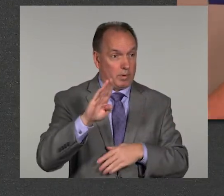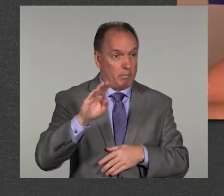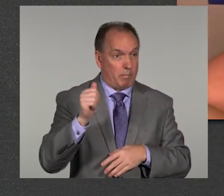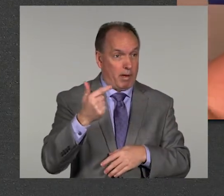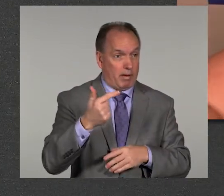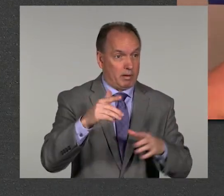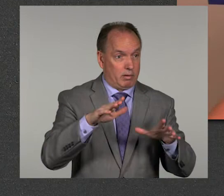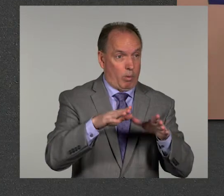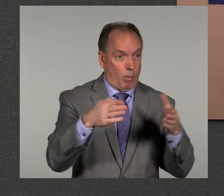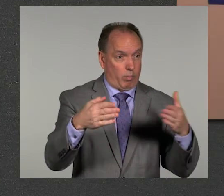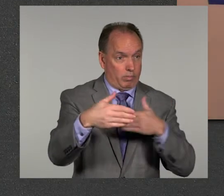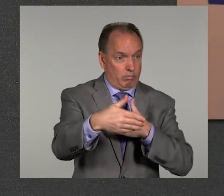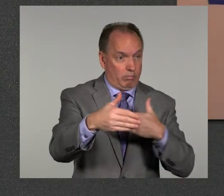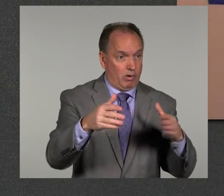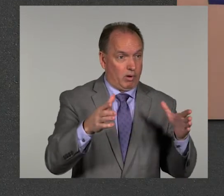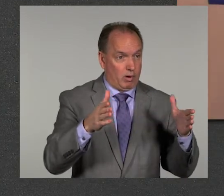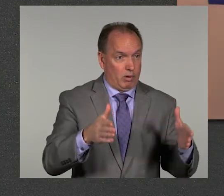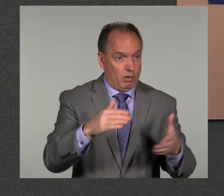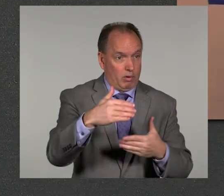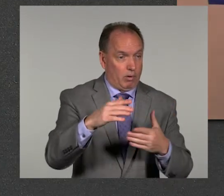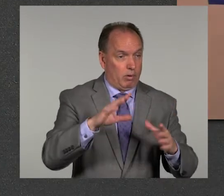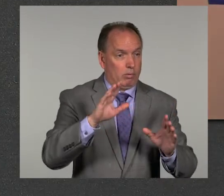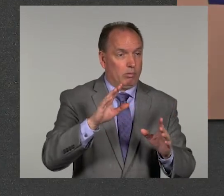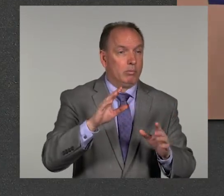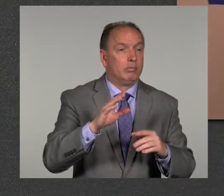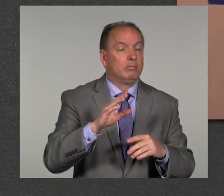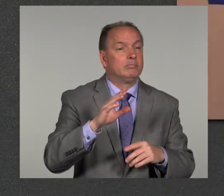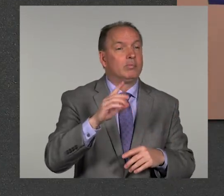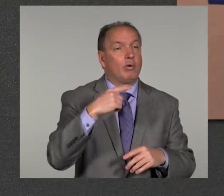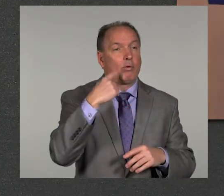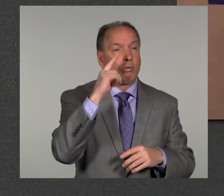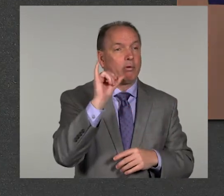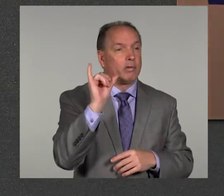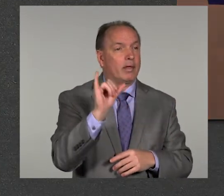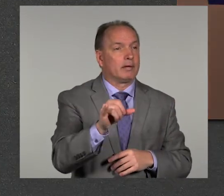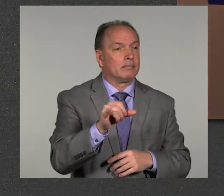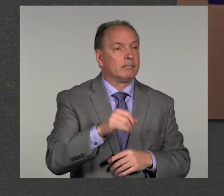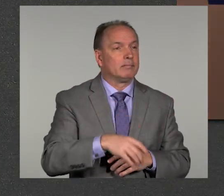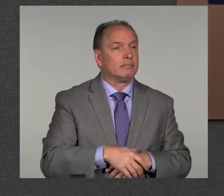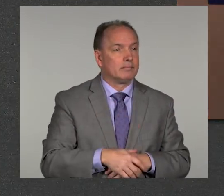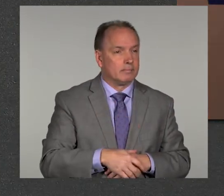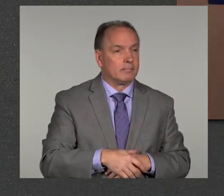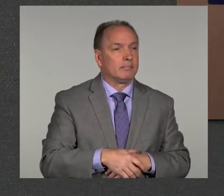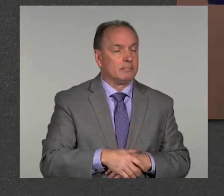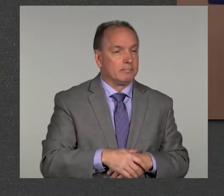up your rabbit, he should look